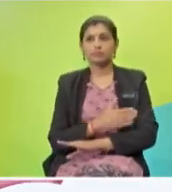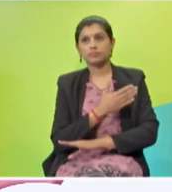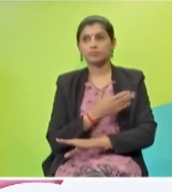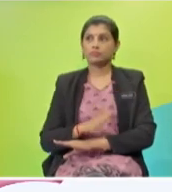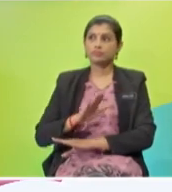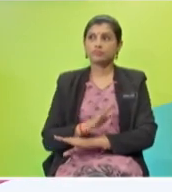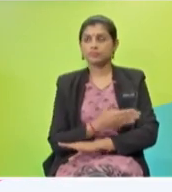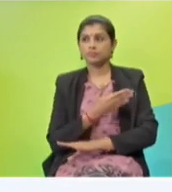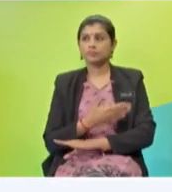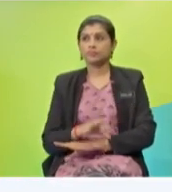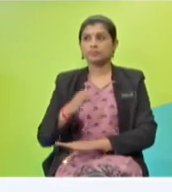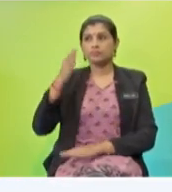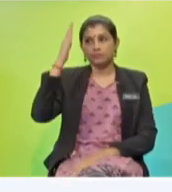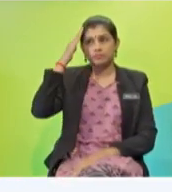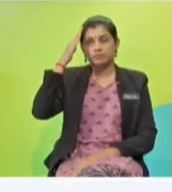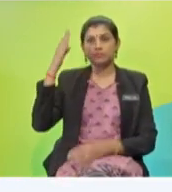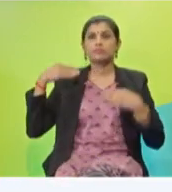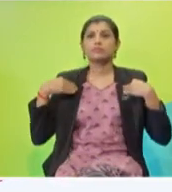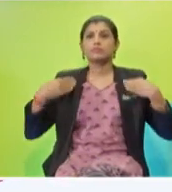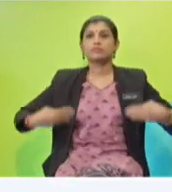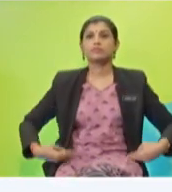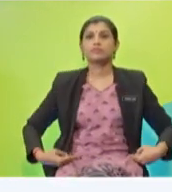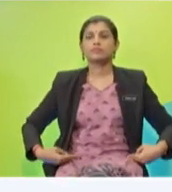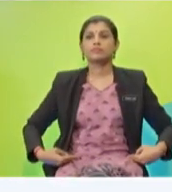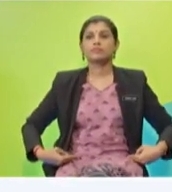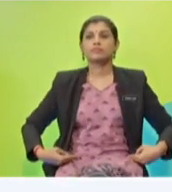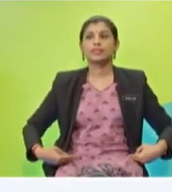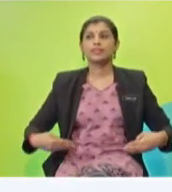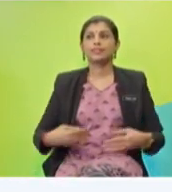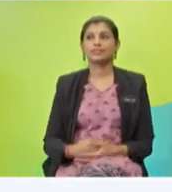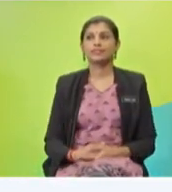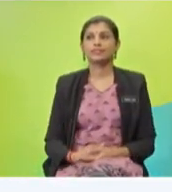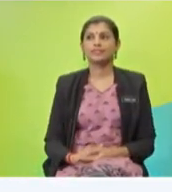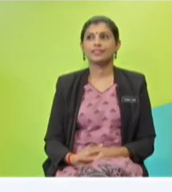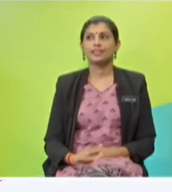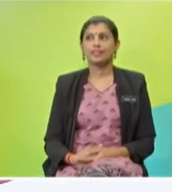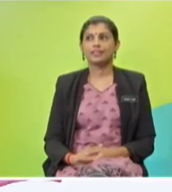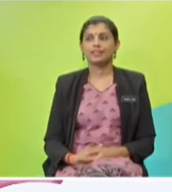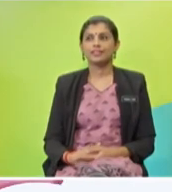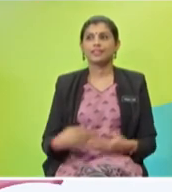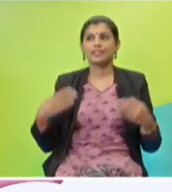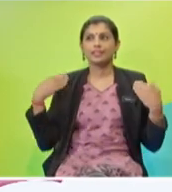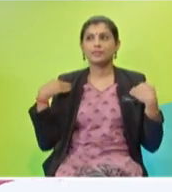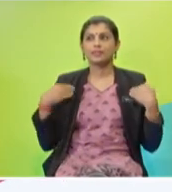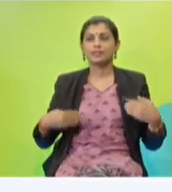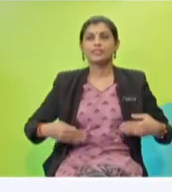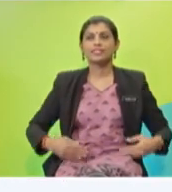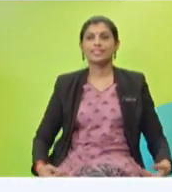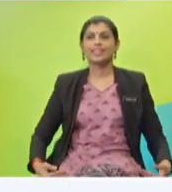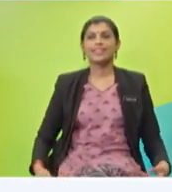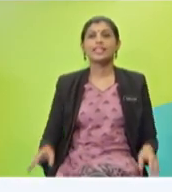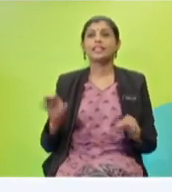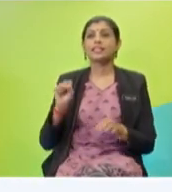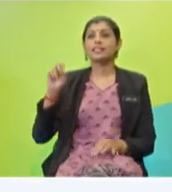Okay, let's go. Hat, shoulders, blouse, skirt, pants, hat.